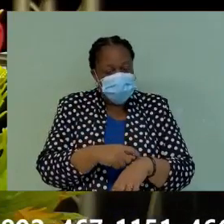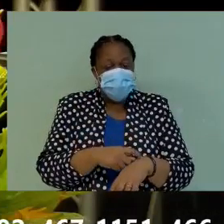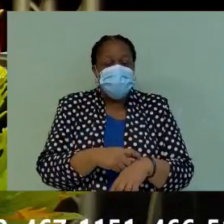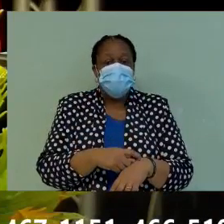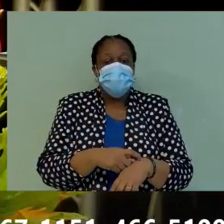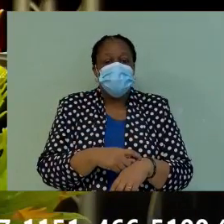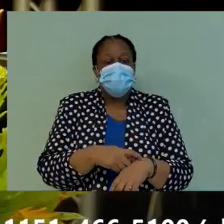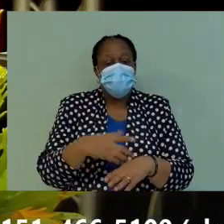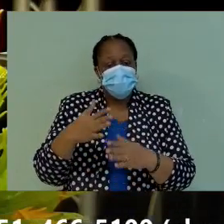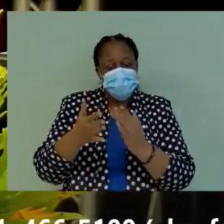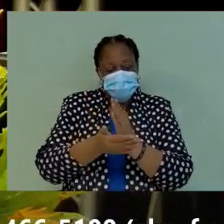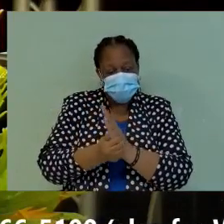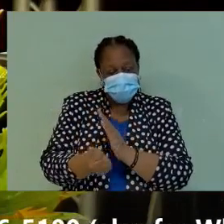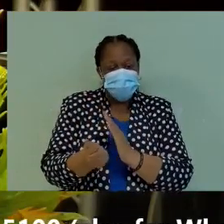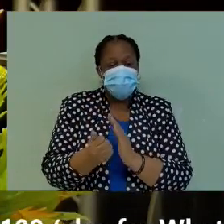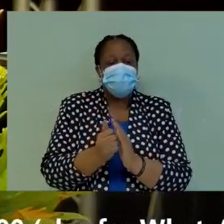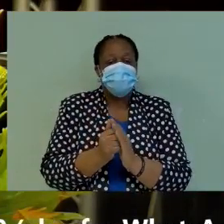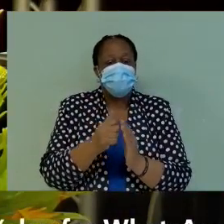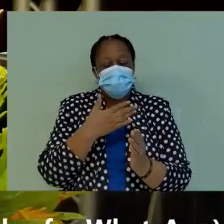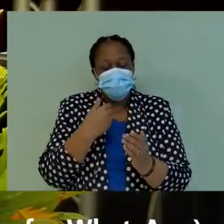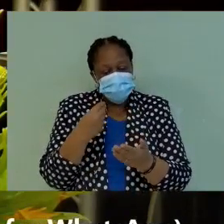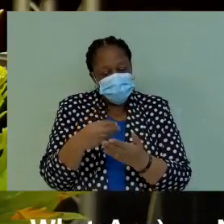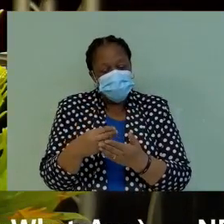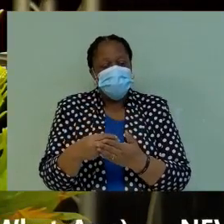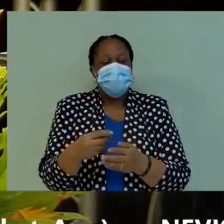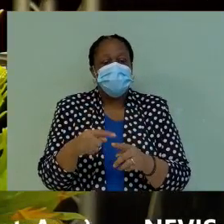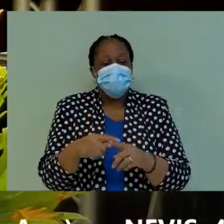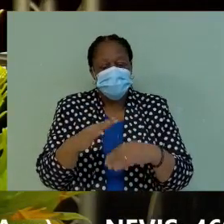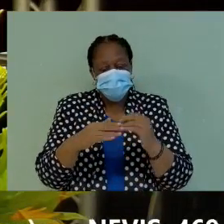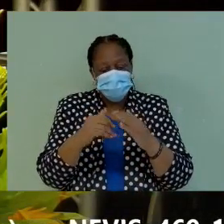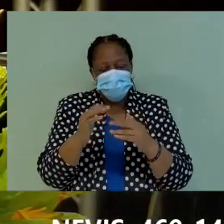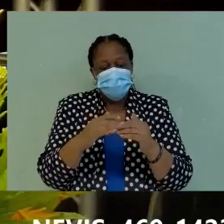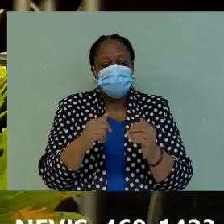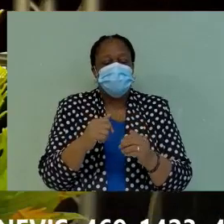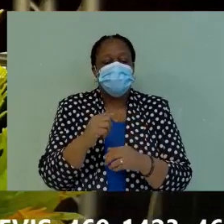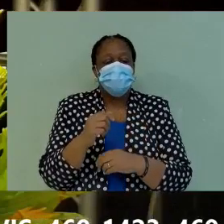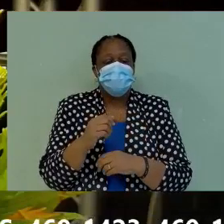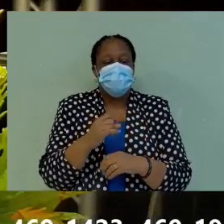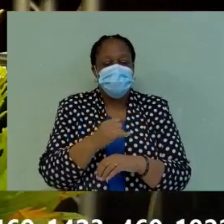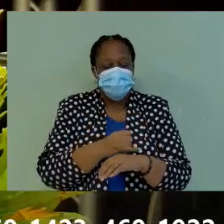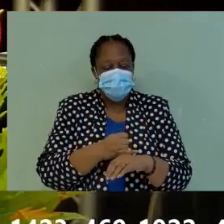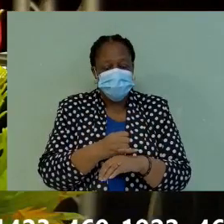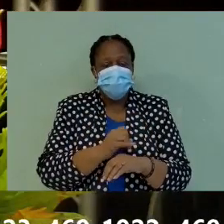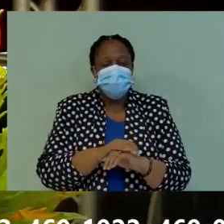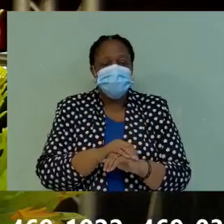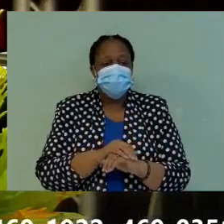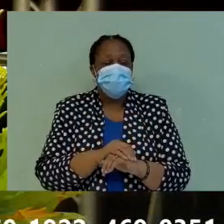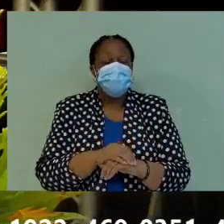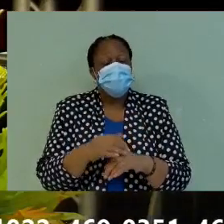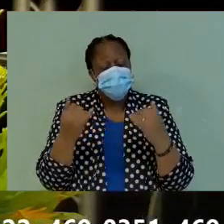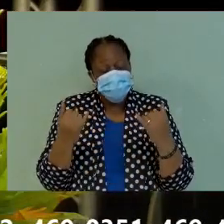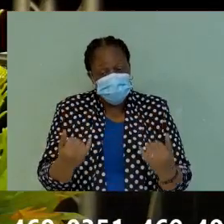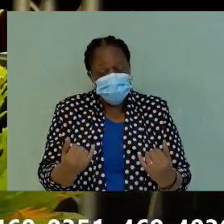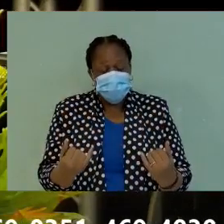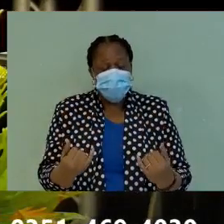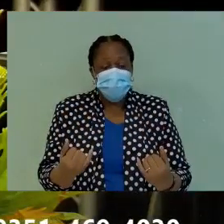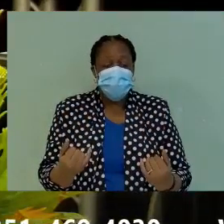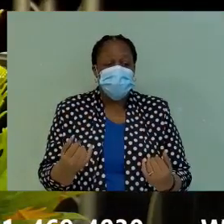this particular time, when we are dealing